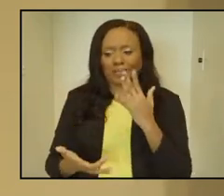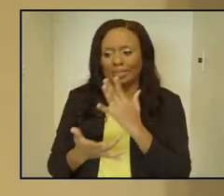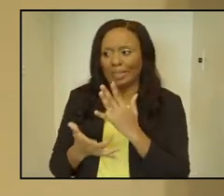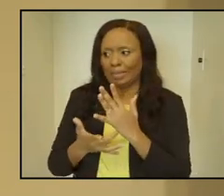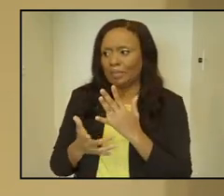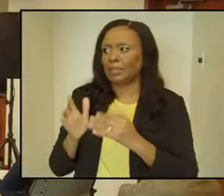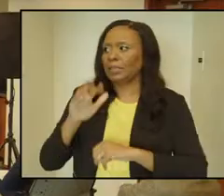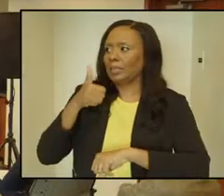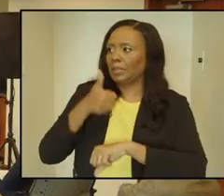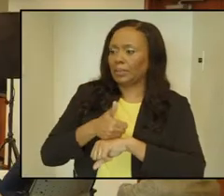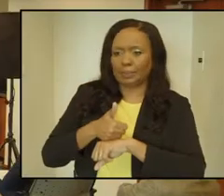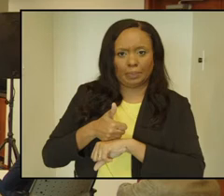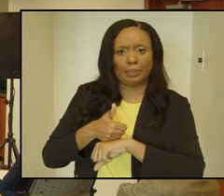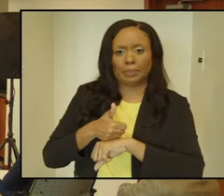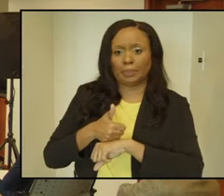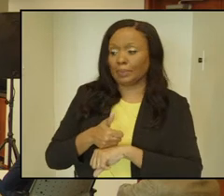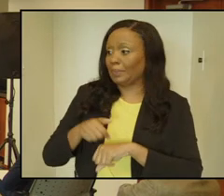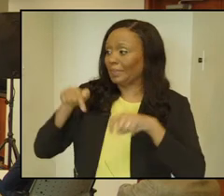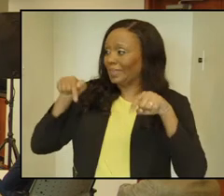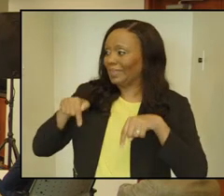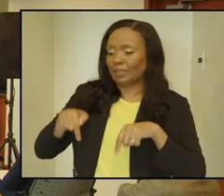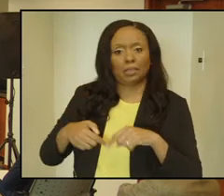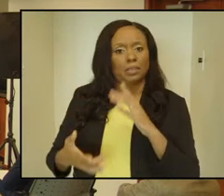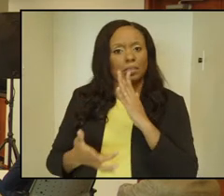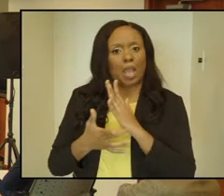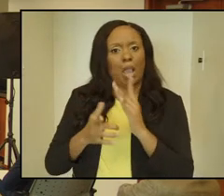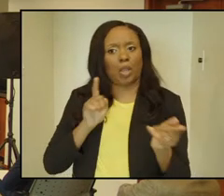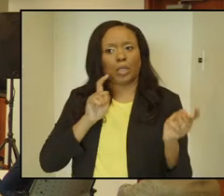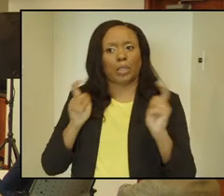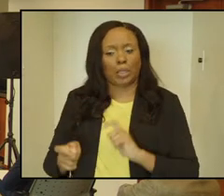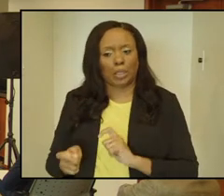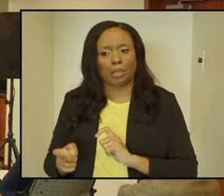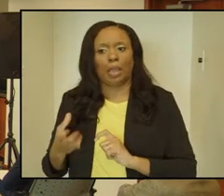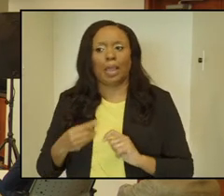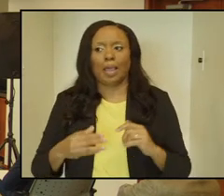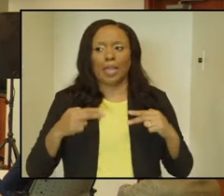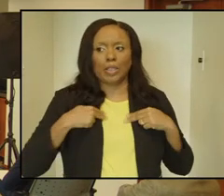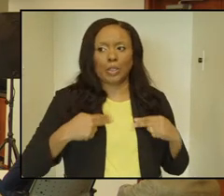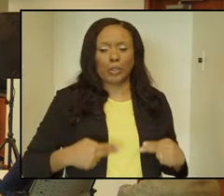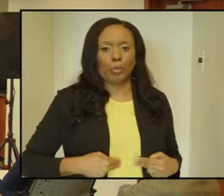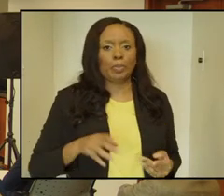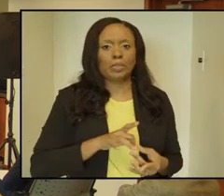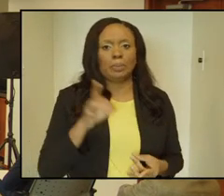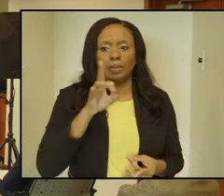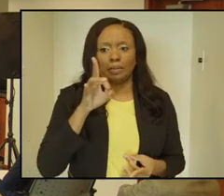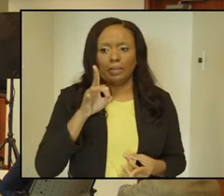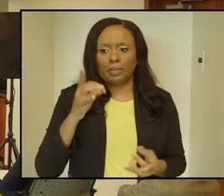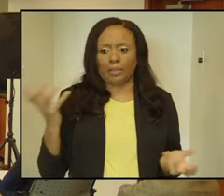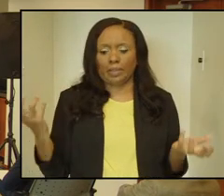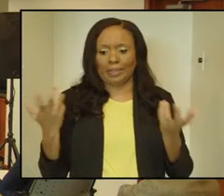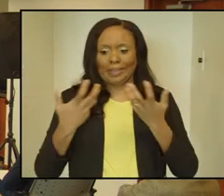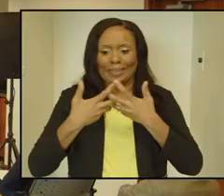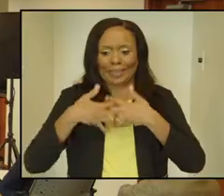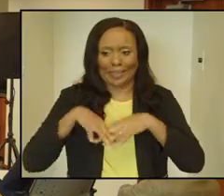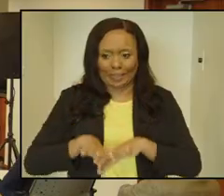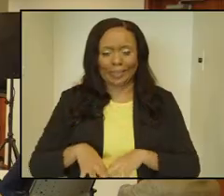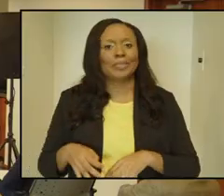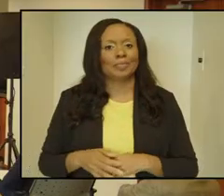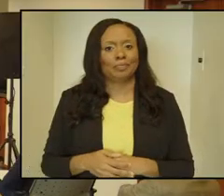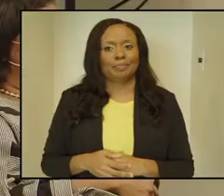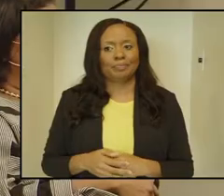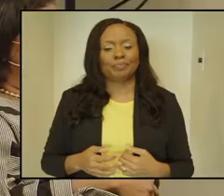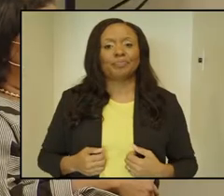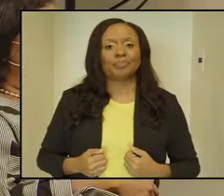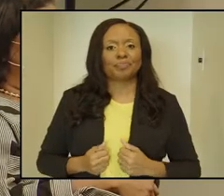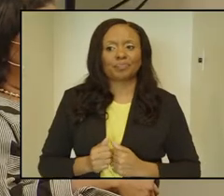here, the technological transformation, with the human spirit of can do. And if we